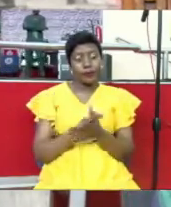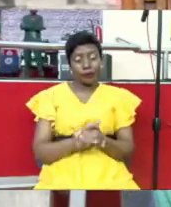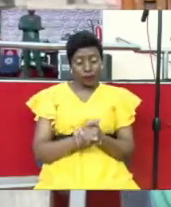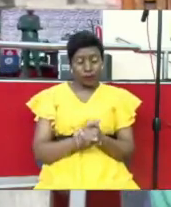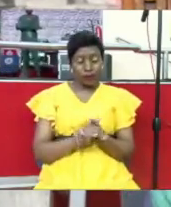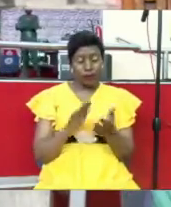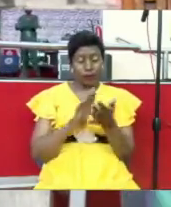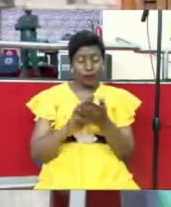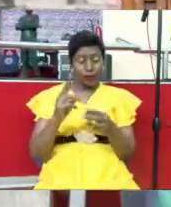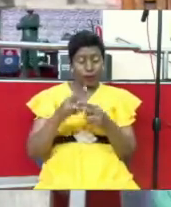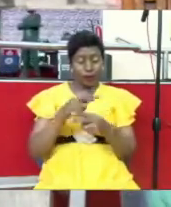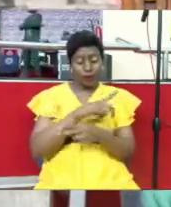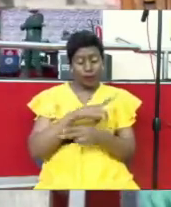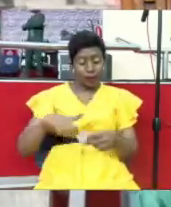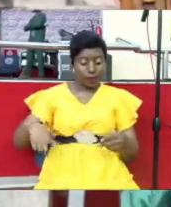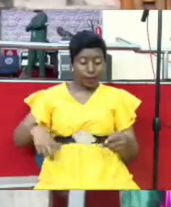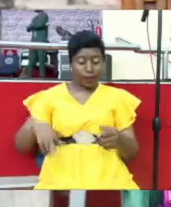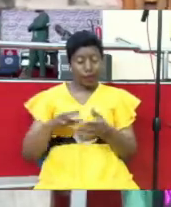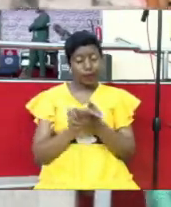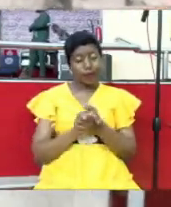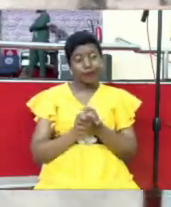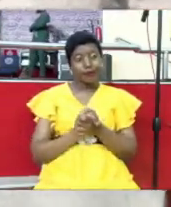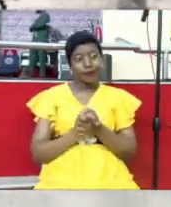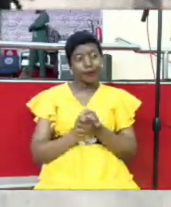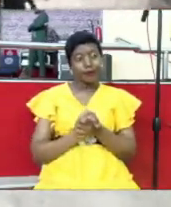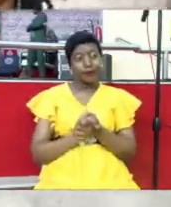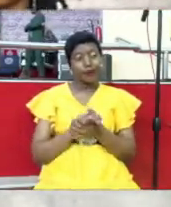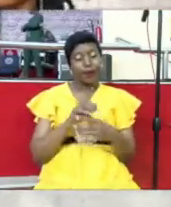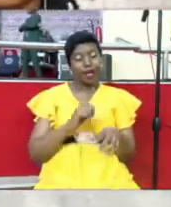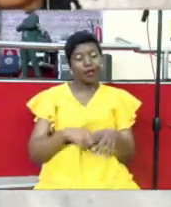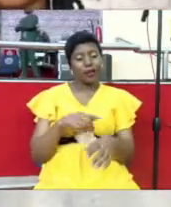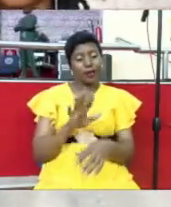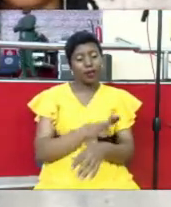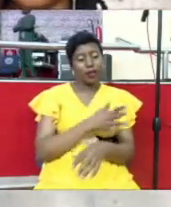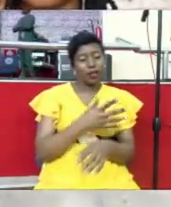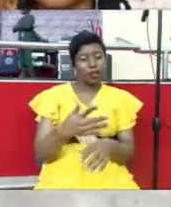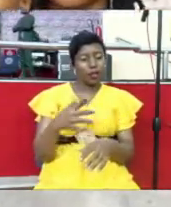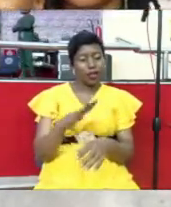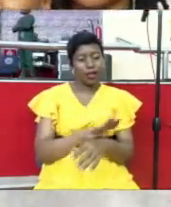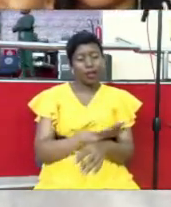Praise the name of the Lord. As we sing the song, withholding nothing.